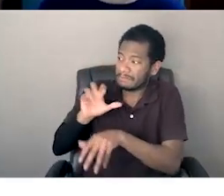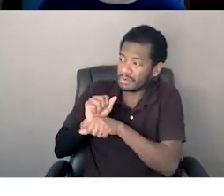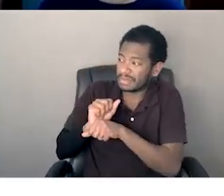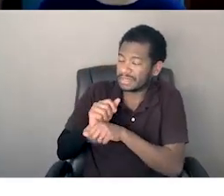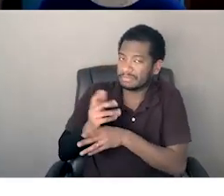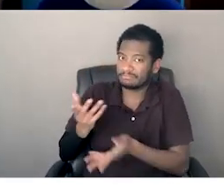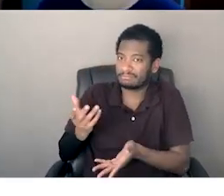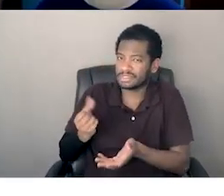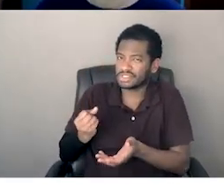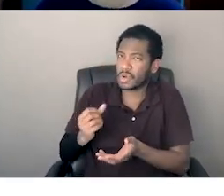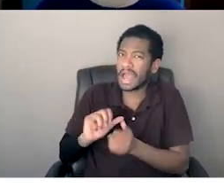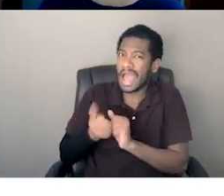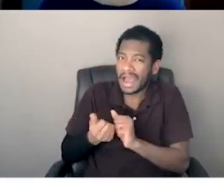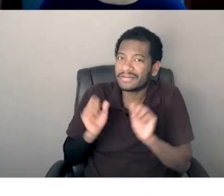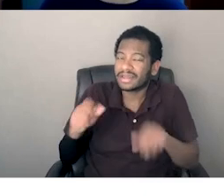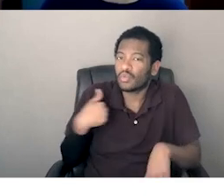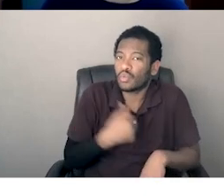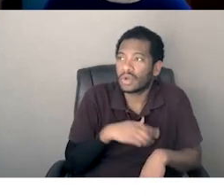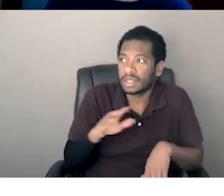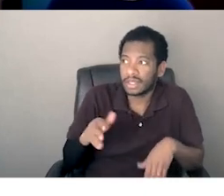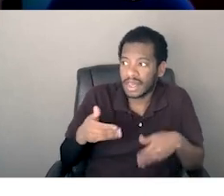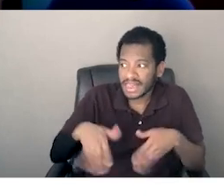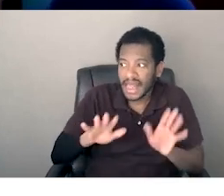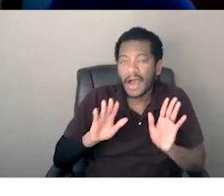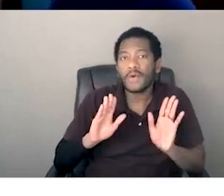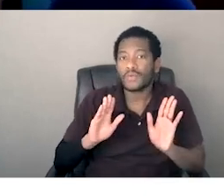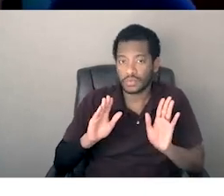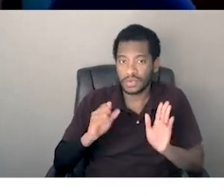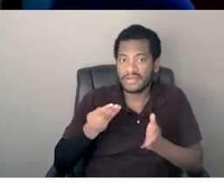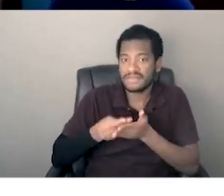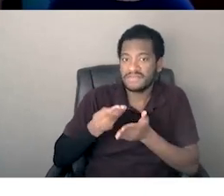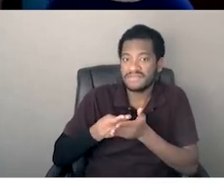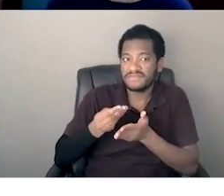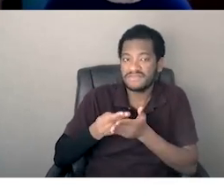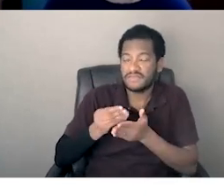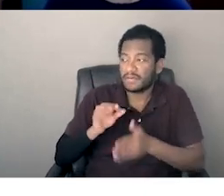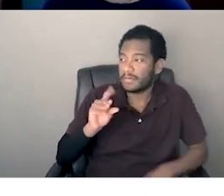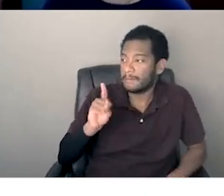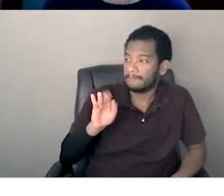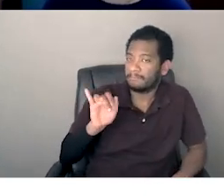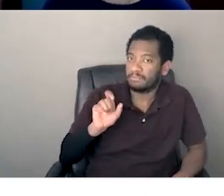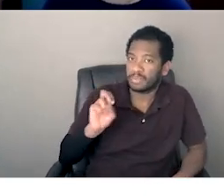or allow funding to be used to pay to transport that child to basketball practice